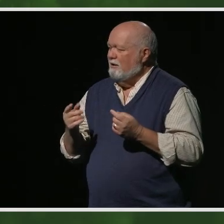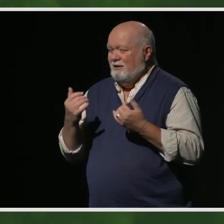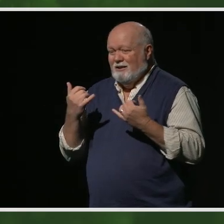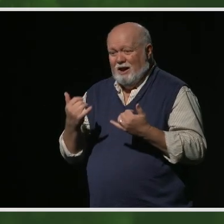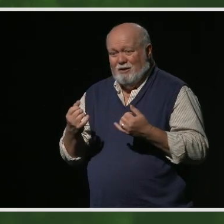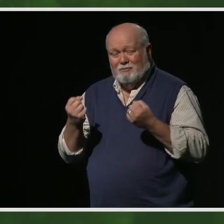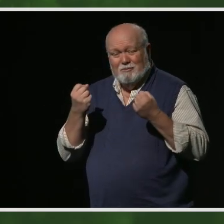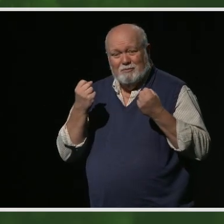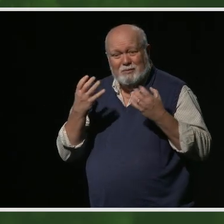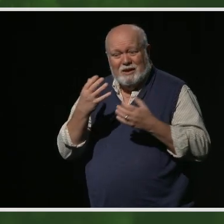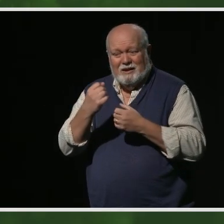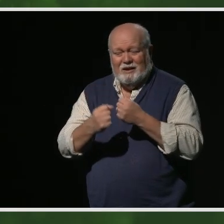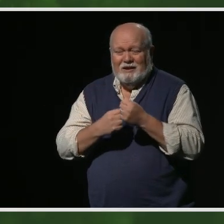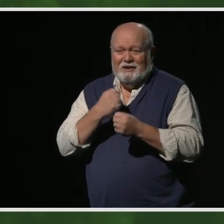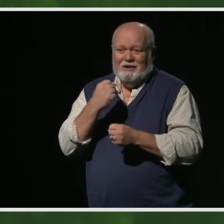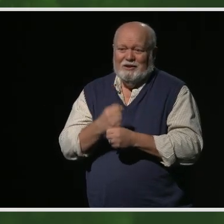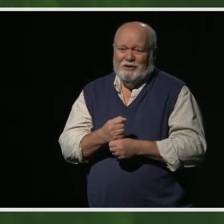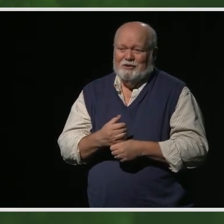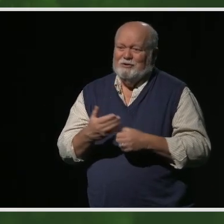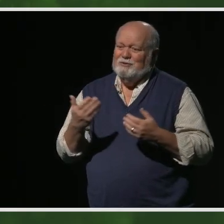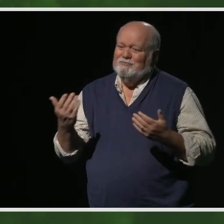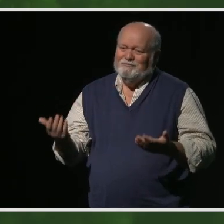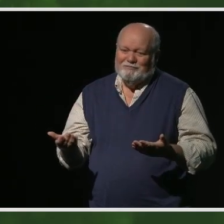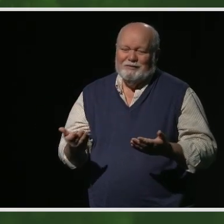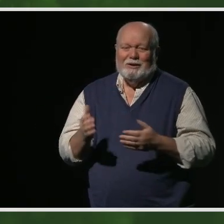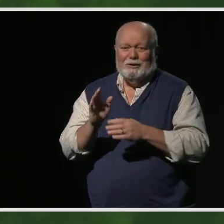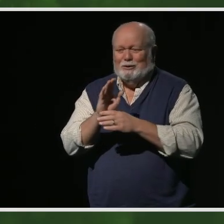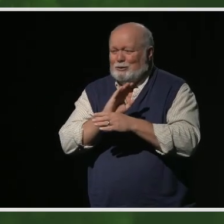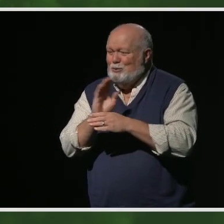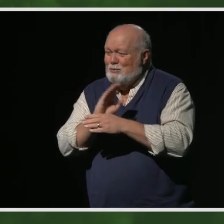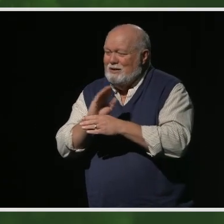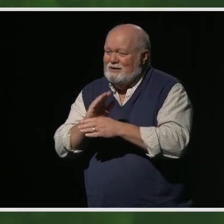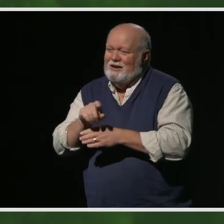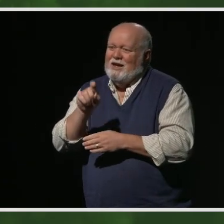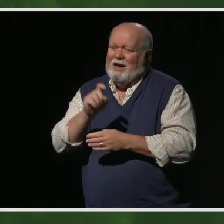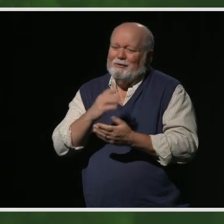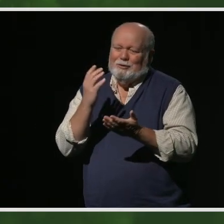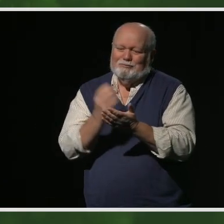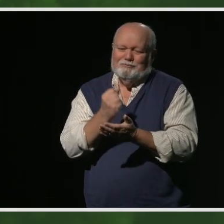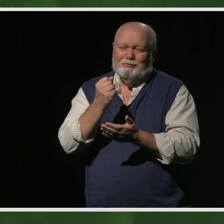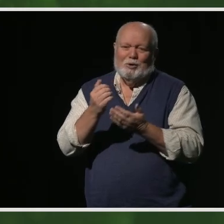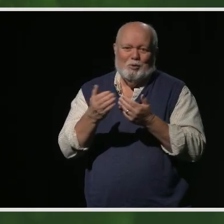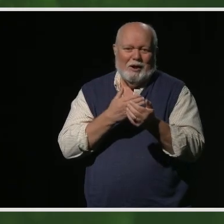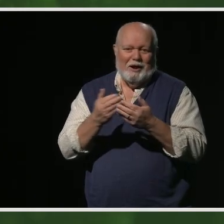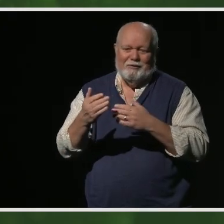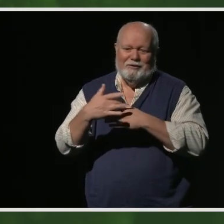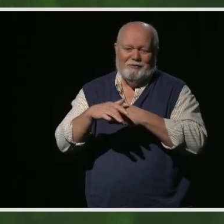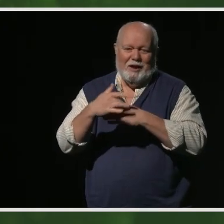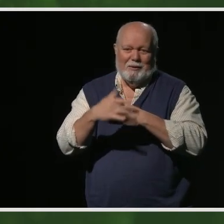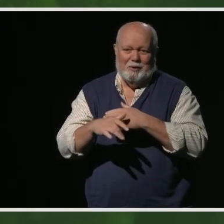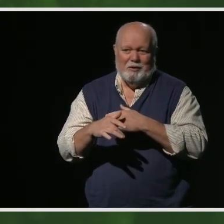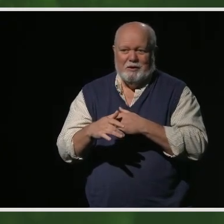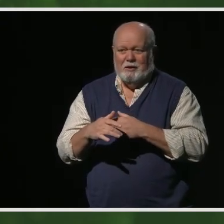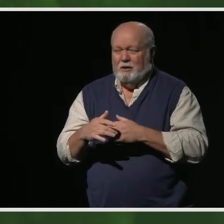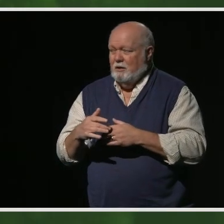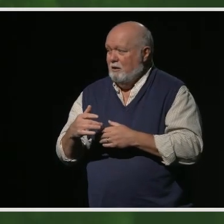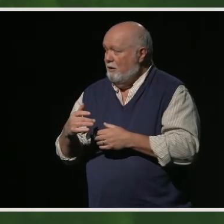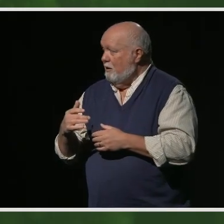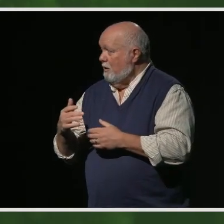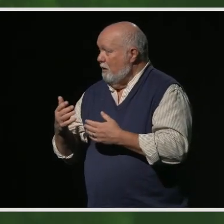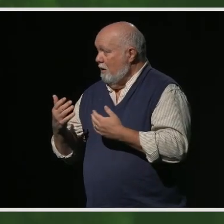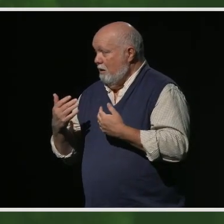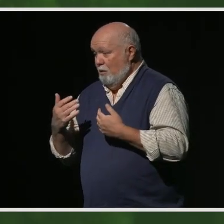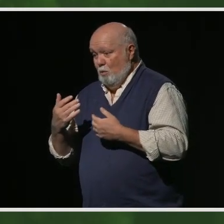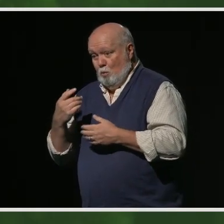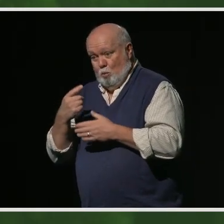years, convenience have won over nutrition. Who doesn't prefer a hot plate of waffles that are easy